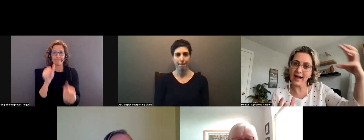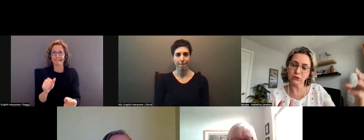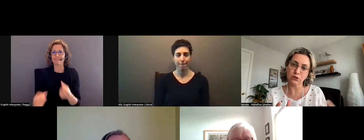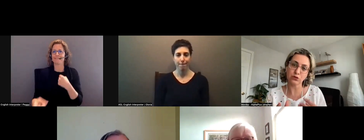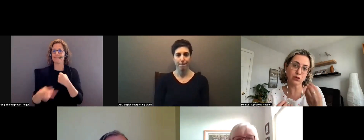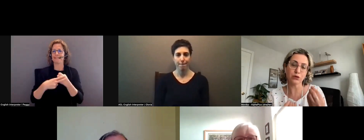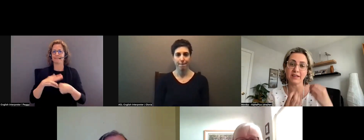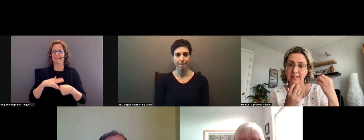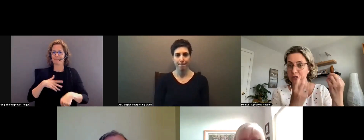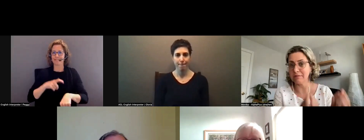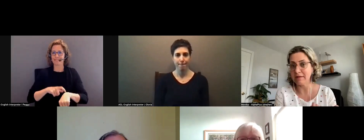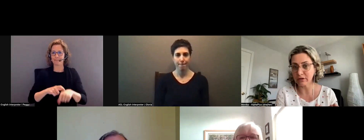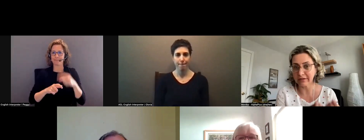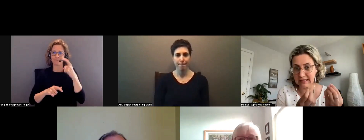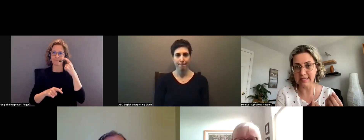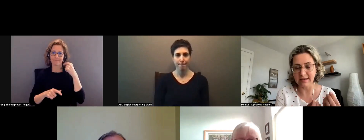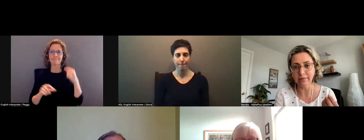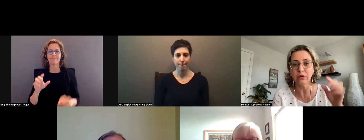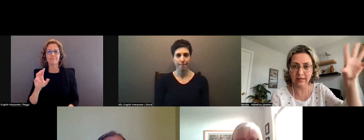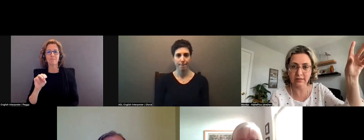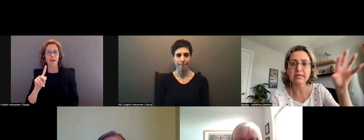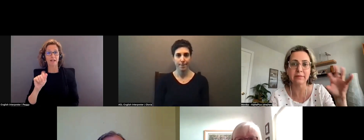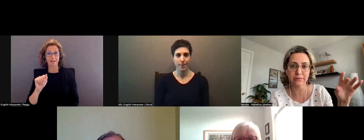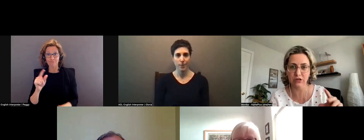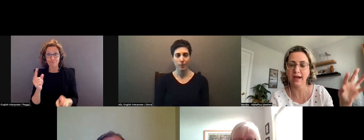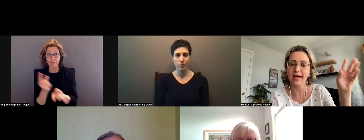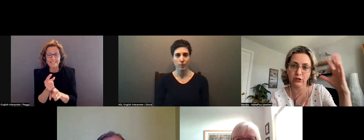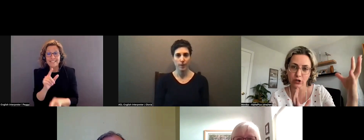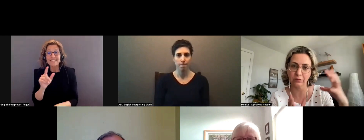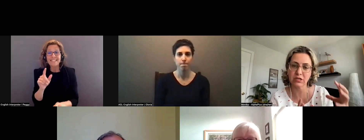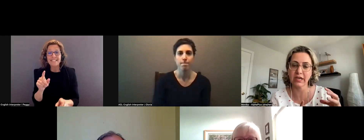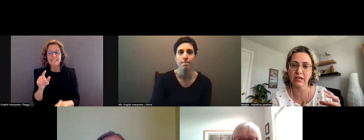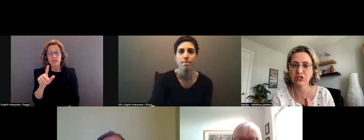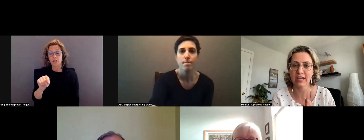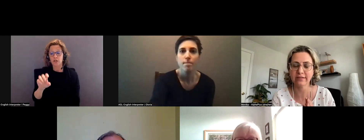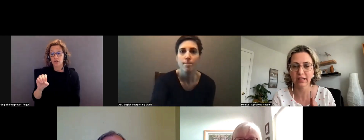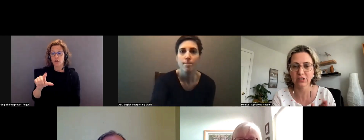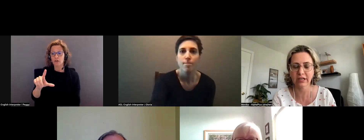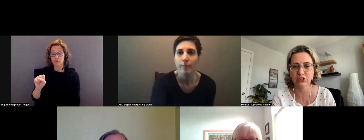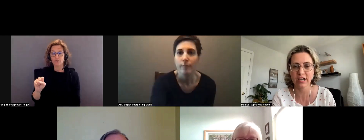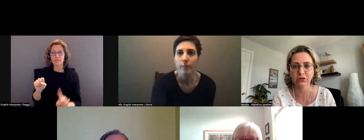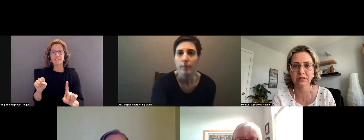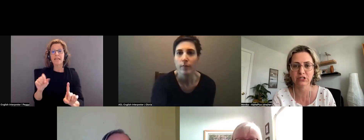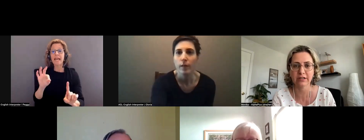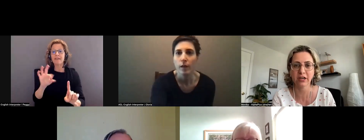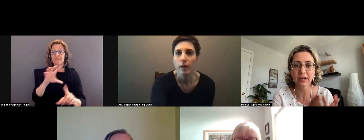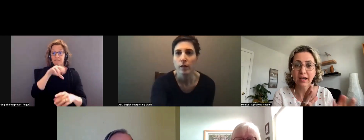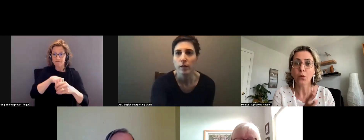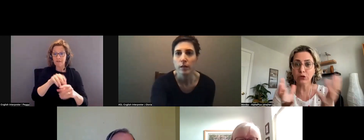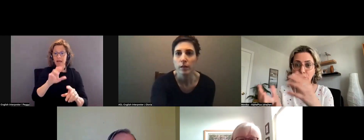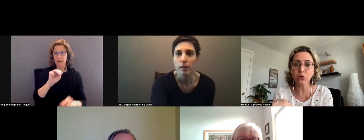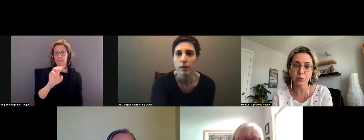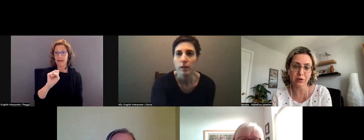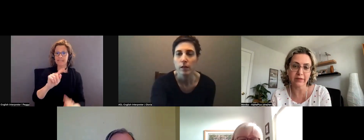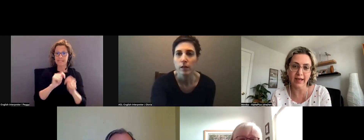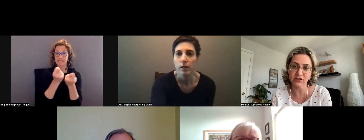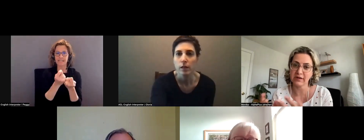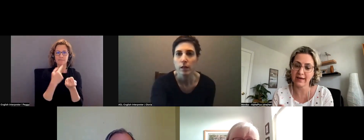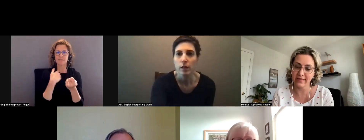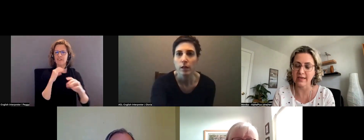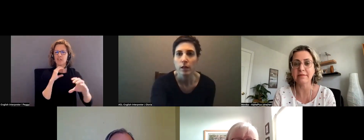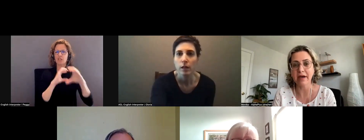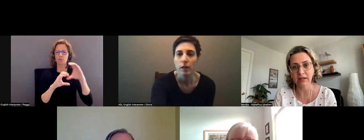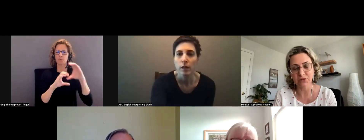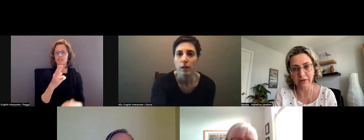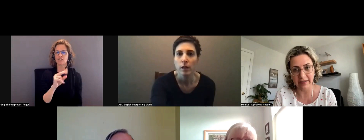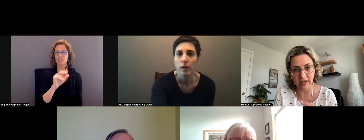going back to the tools, like if you're a member of a team, within Teams, you have your communication channel and you can chat with each other. With the Google products, we're